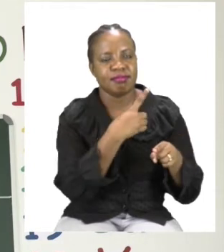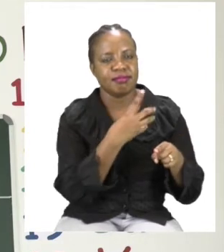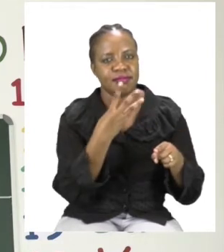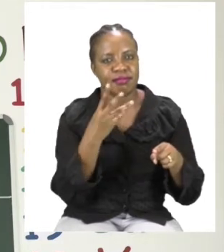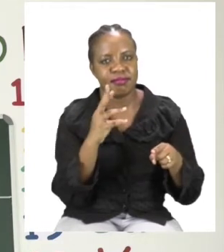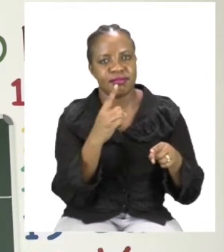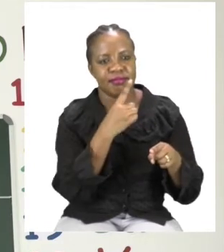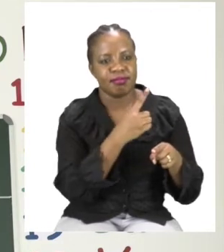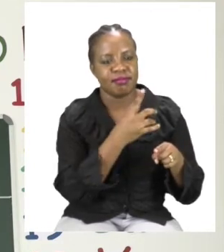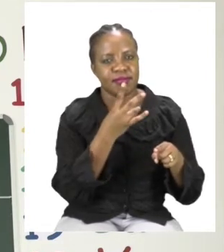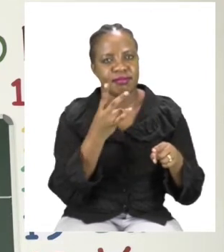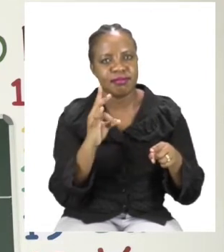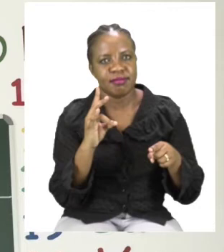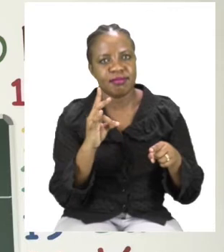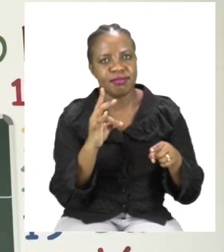16, 17,